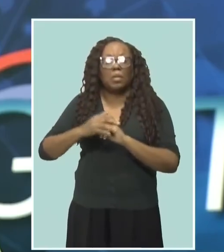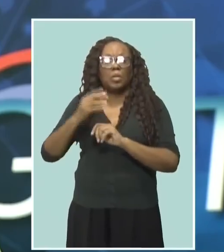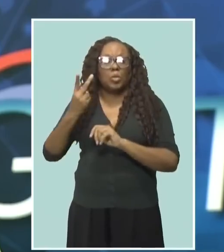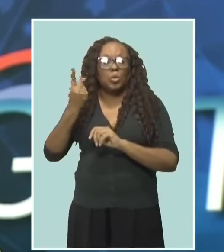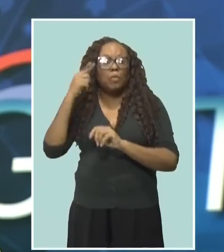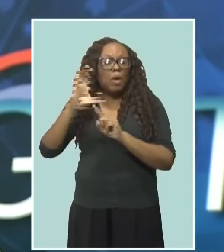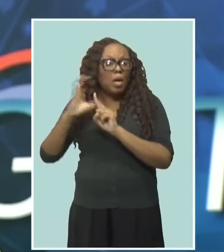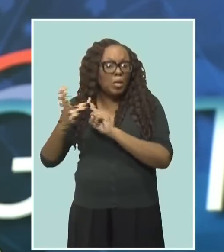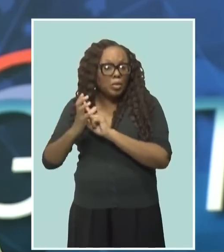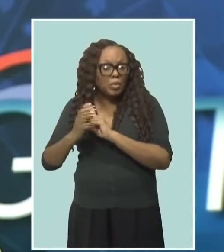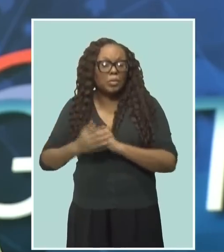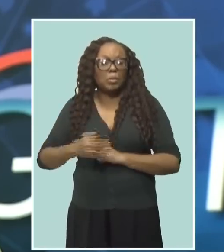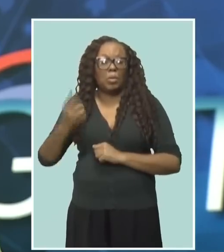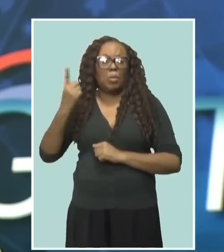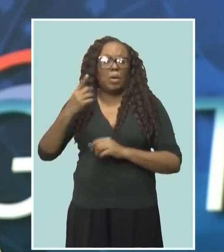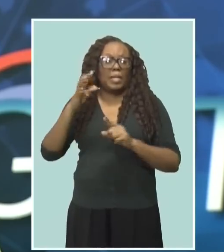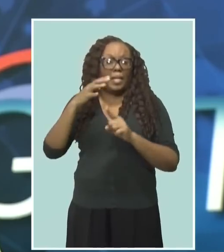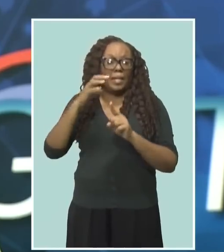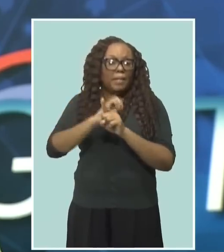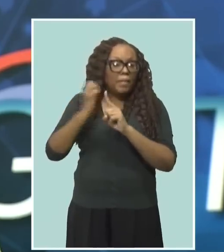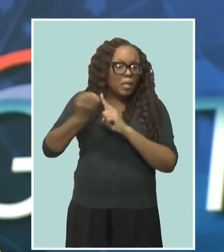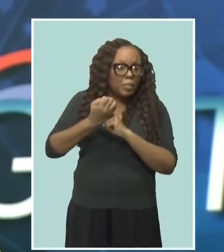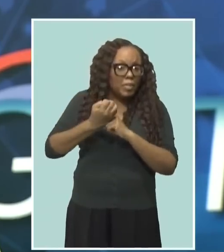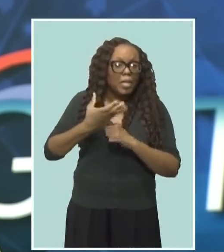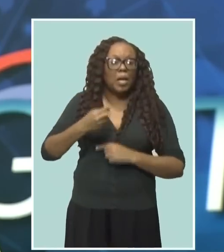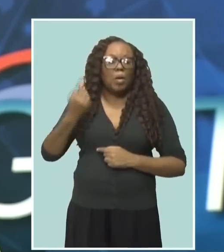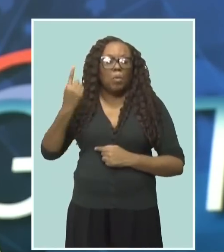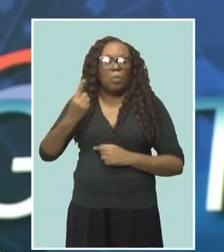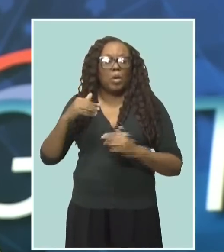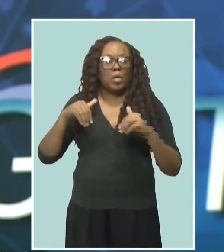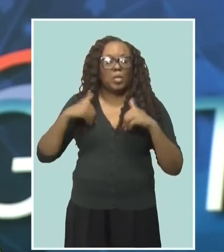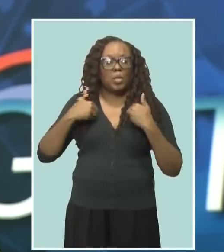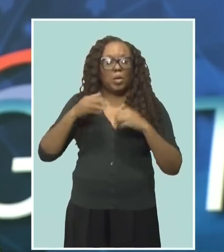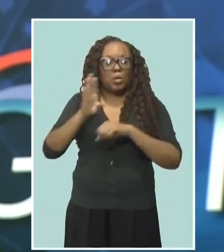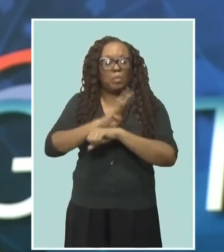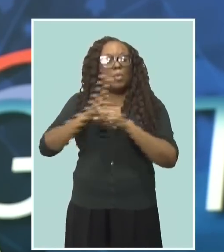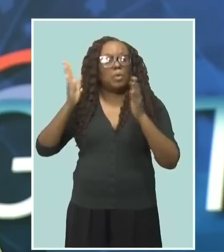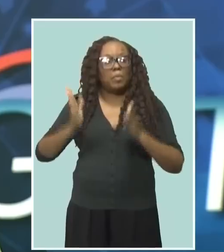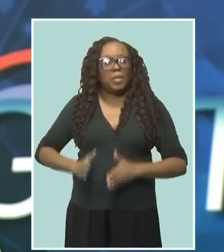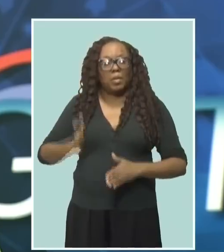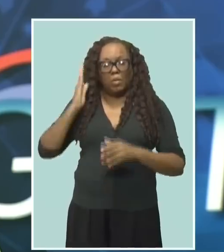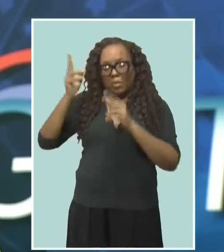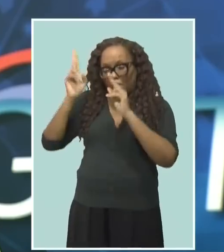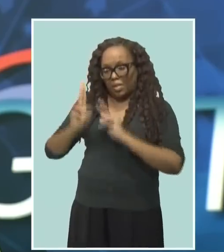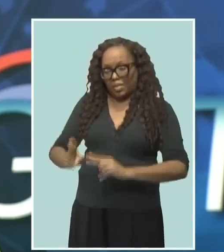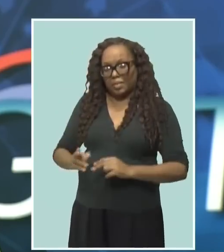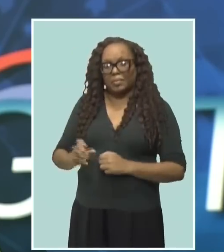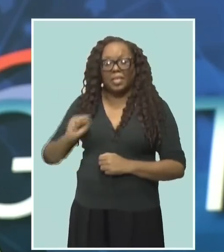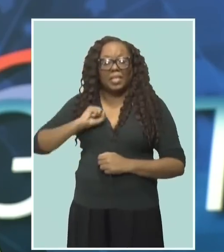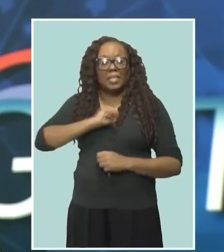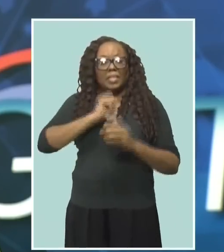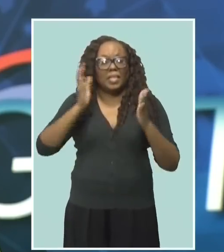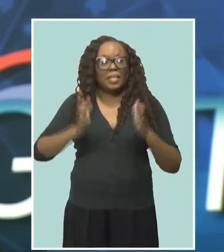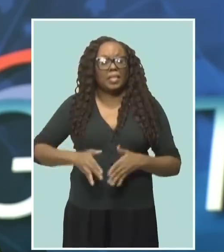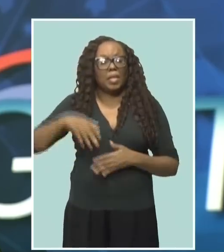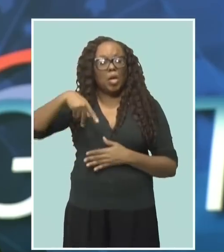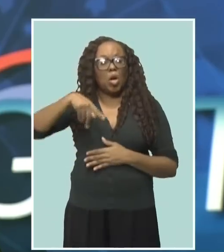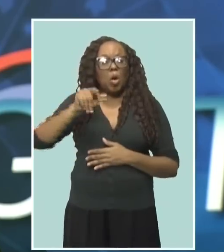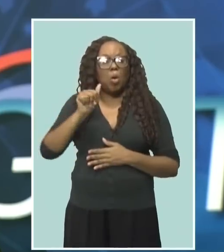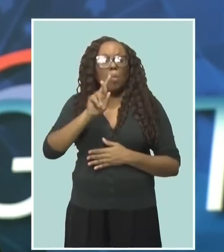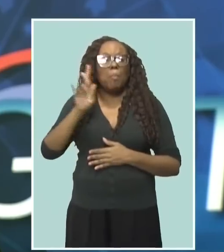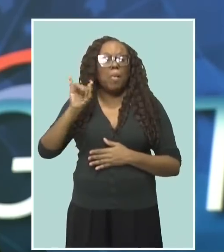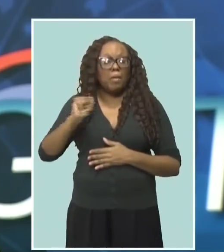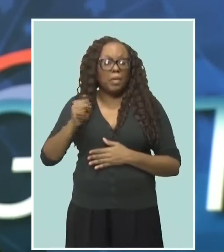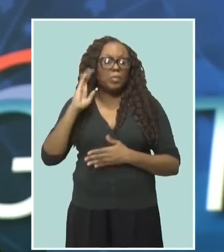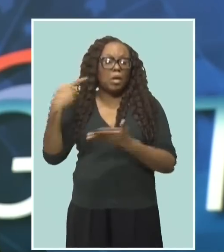1 environmental award, and 1 outstanding young Barbadian will be recognized. Senator Paris says Sunday will see rigorous